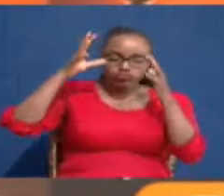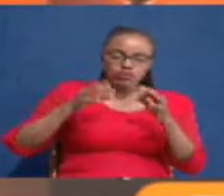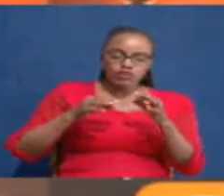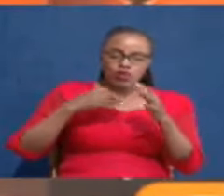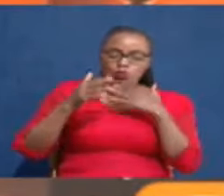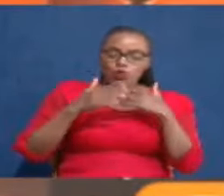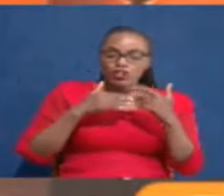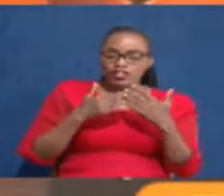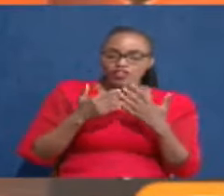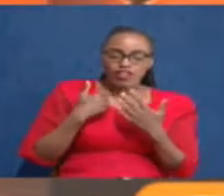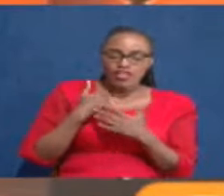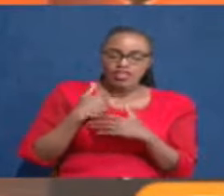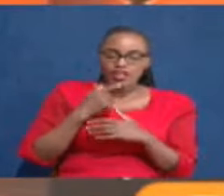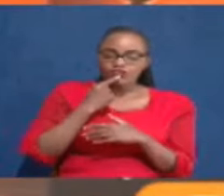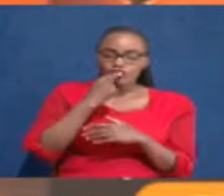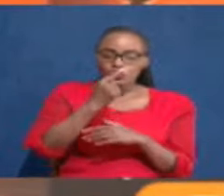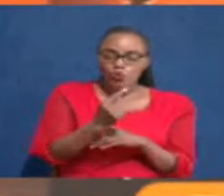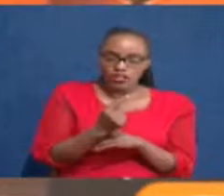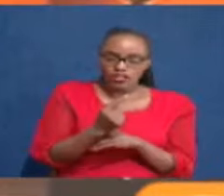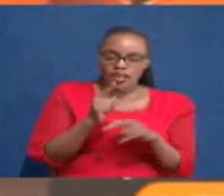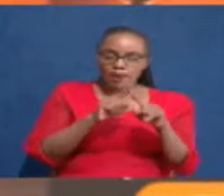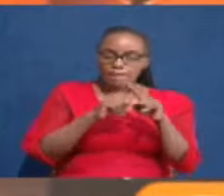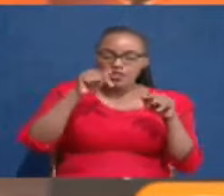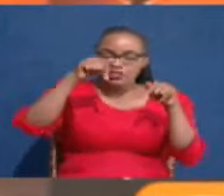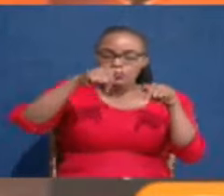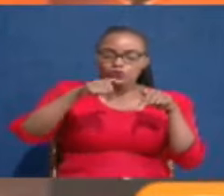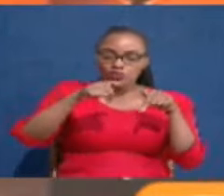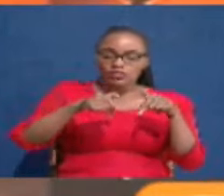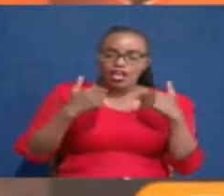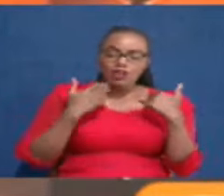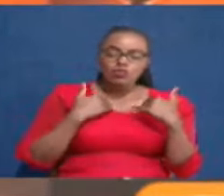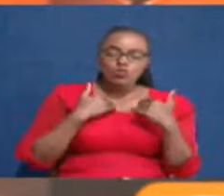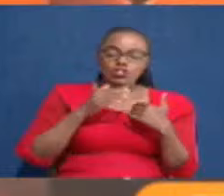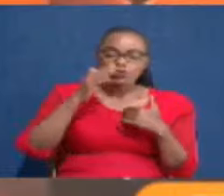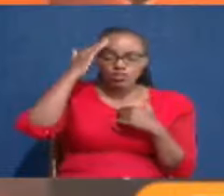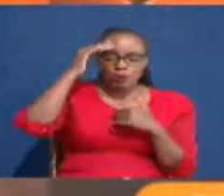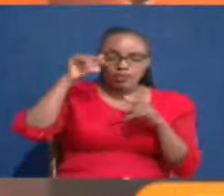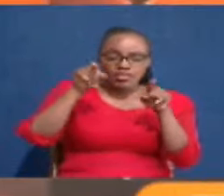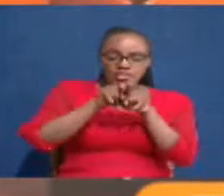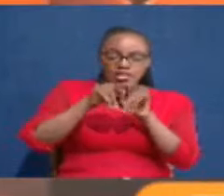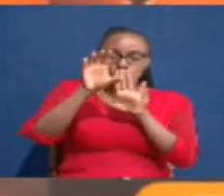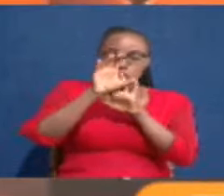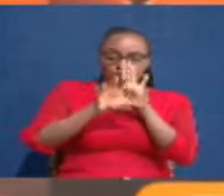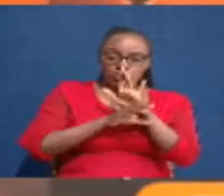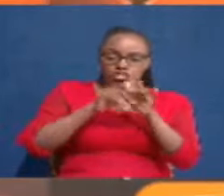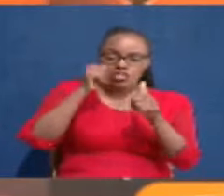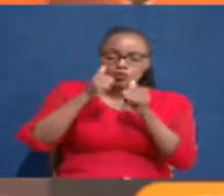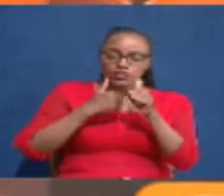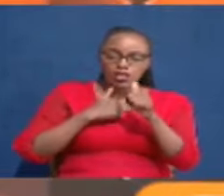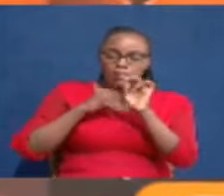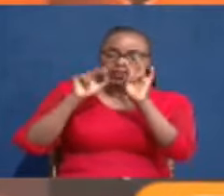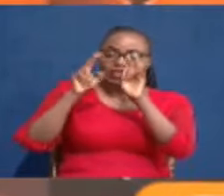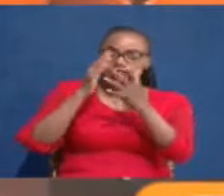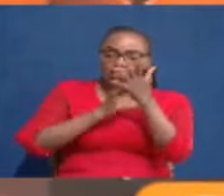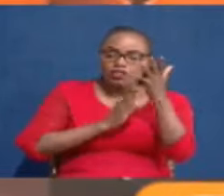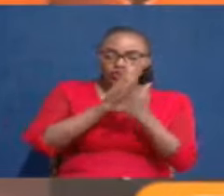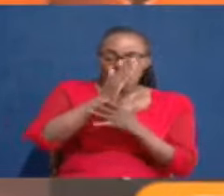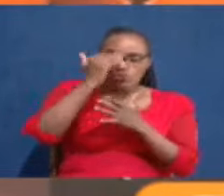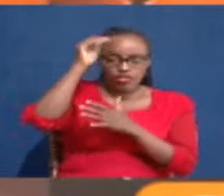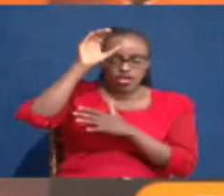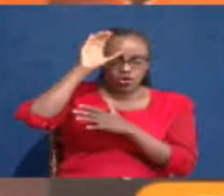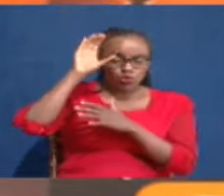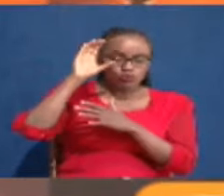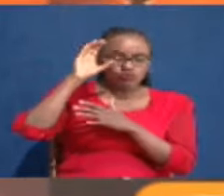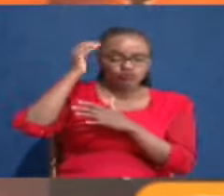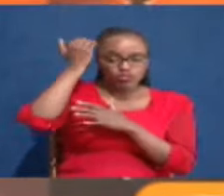have passed. But here's a reminder. That very constitution that has been cited by the courts over and